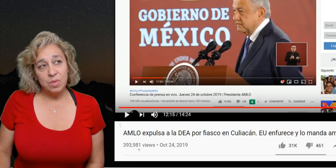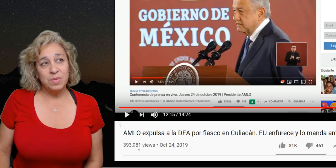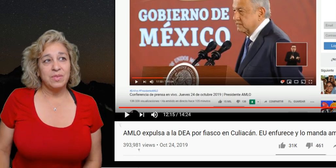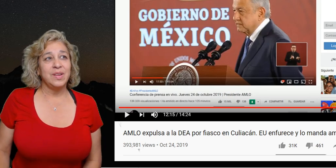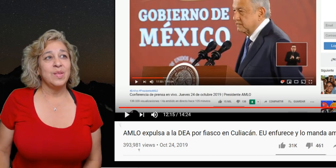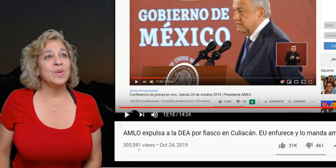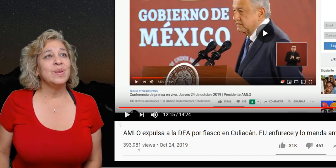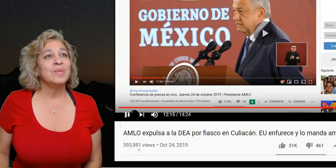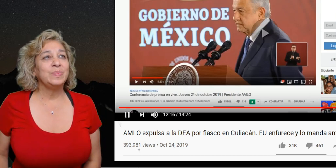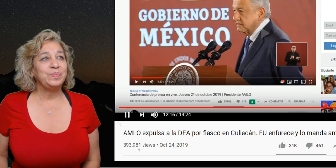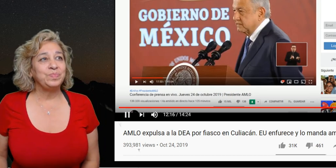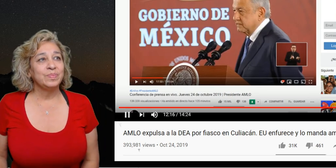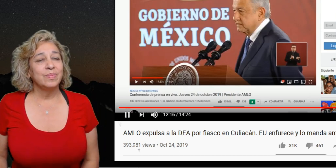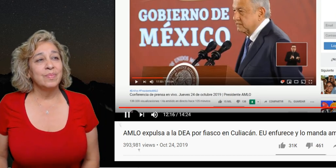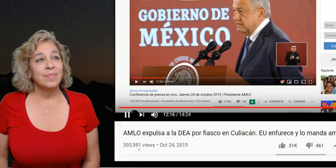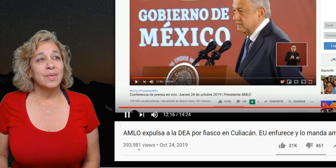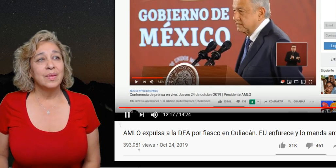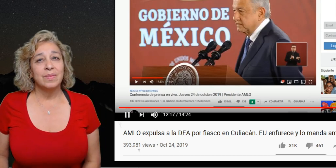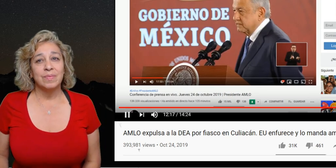They informed López Obrador